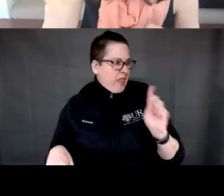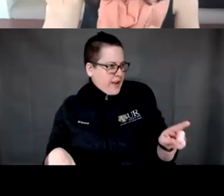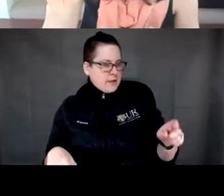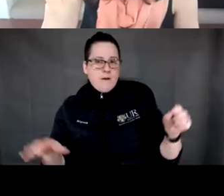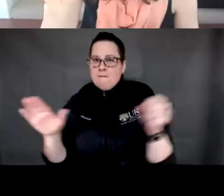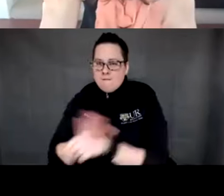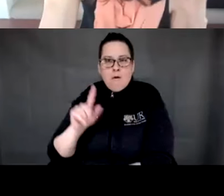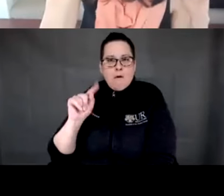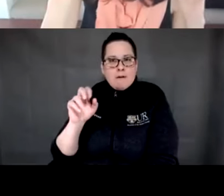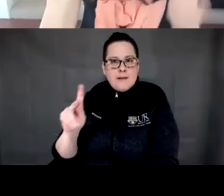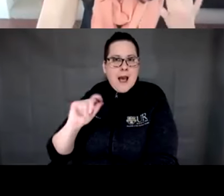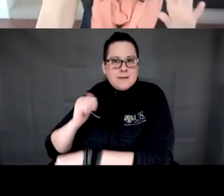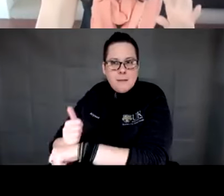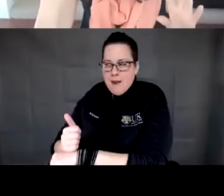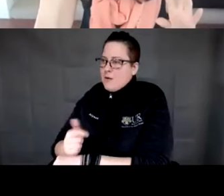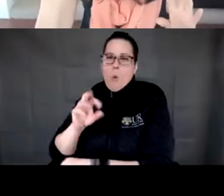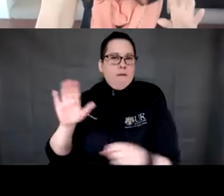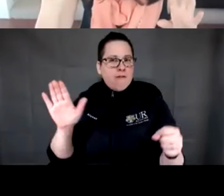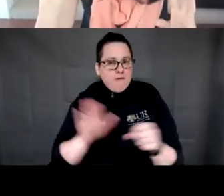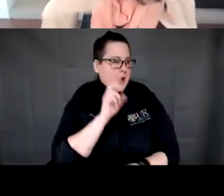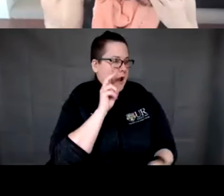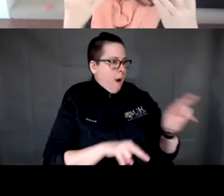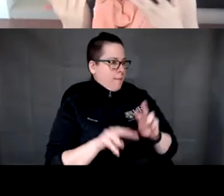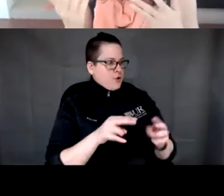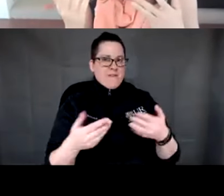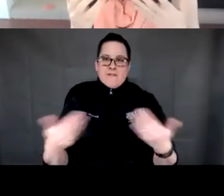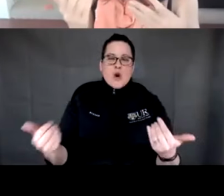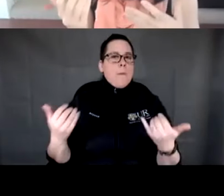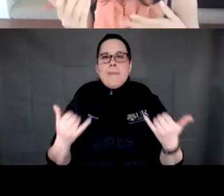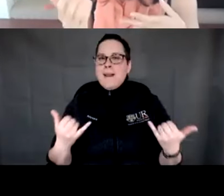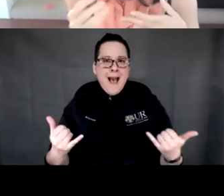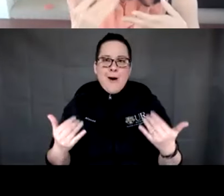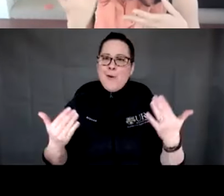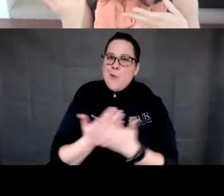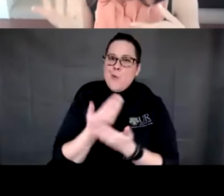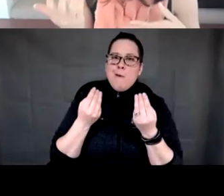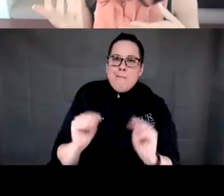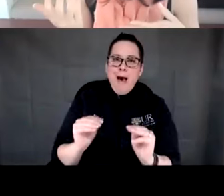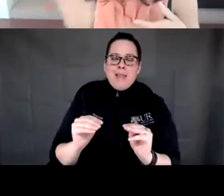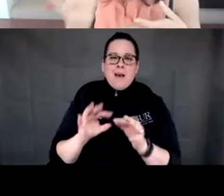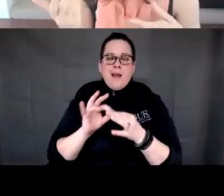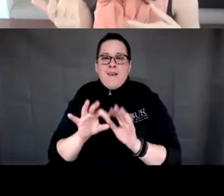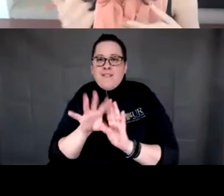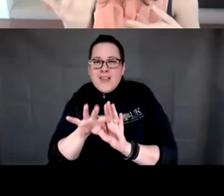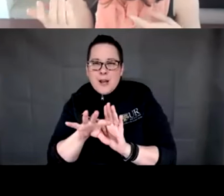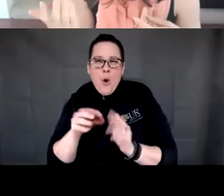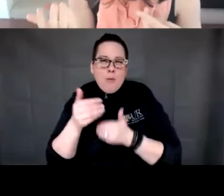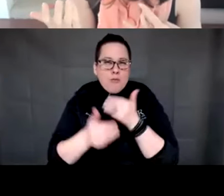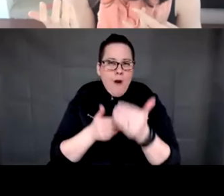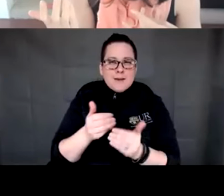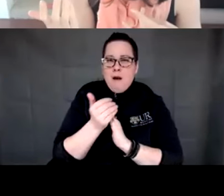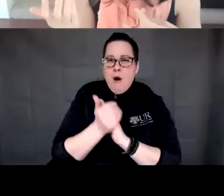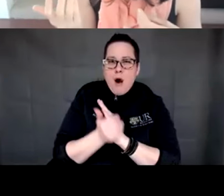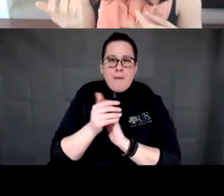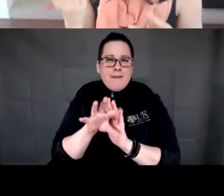to the task-based psychophysics or you were fully in the observational. And I think now these new methods for video processing, automated